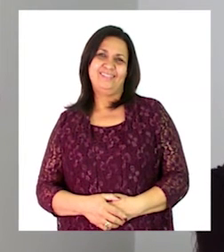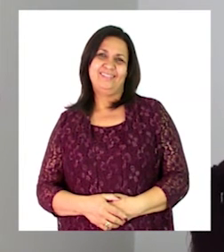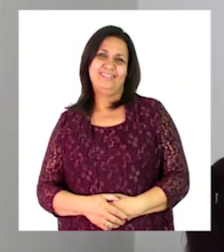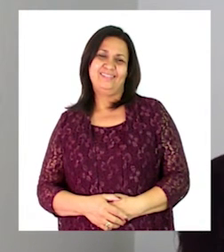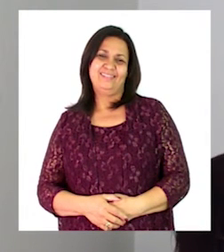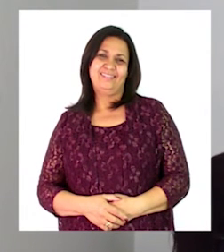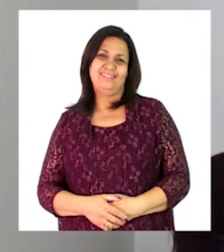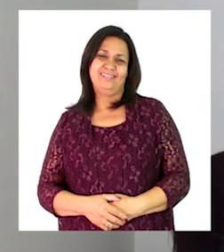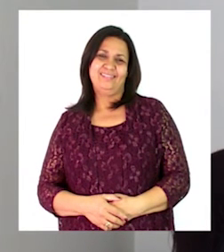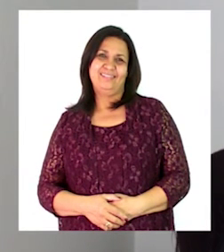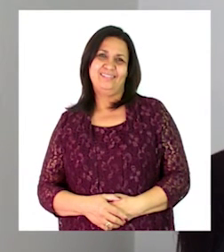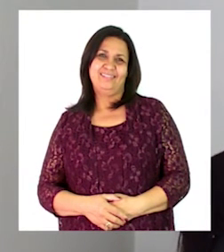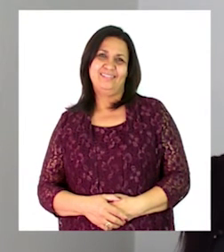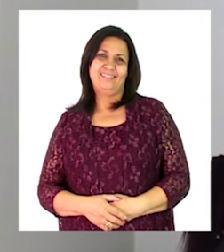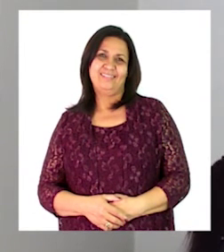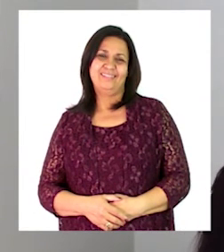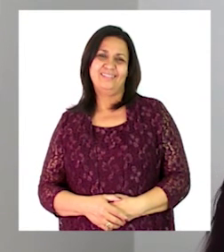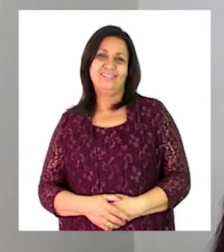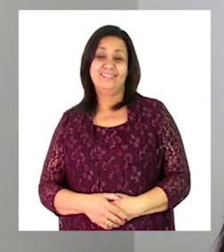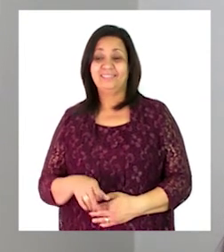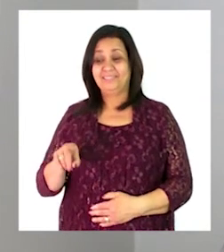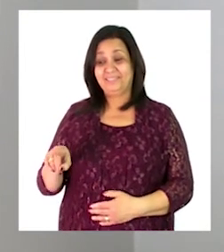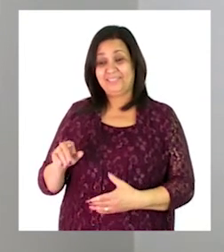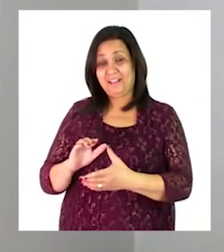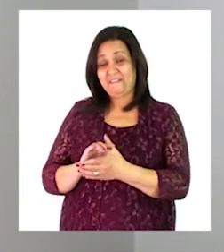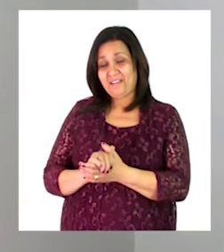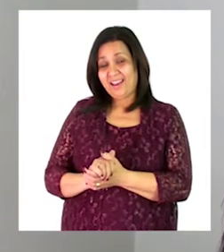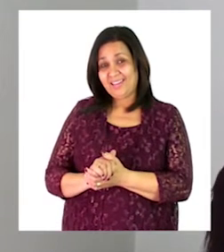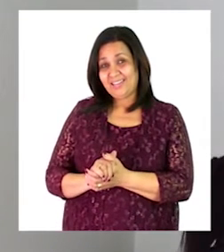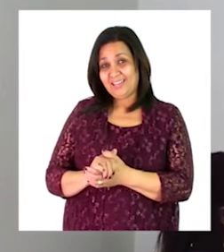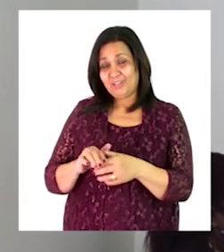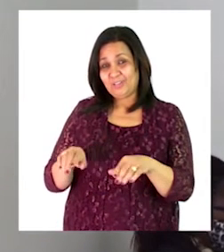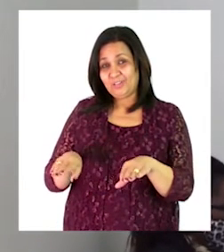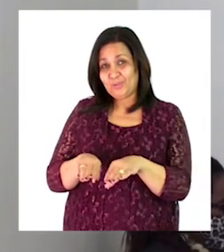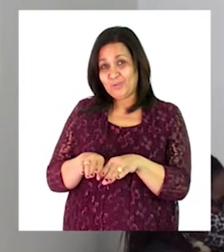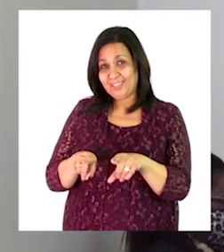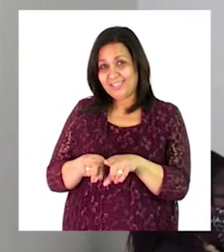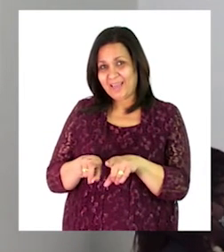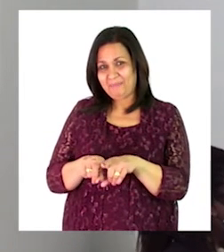we stop. I will ask my friend to do the same.